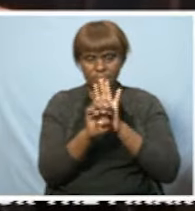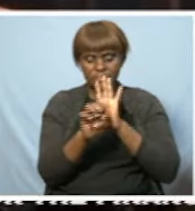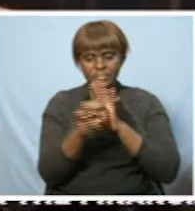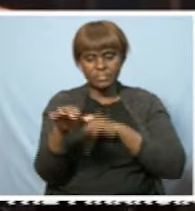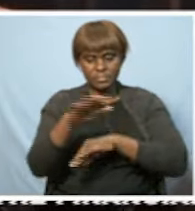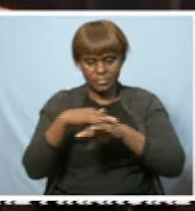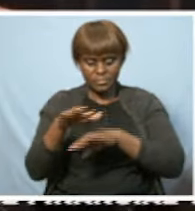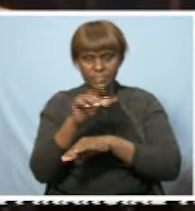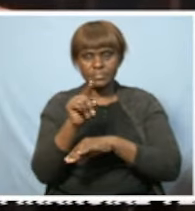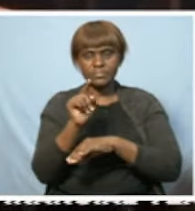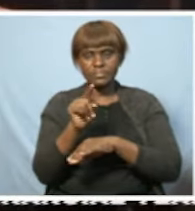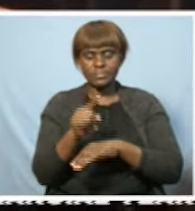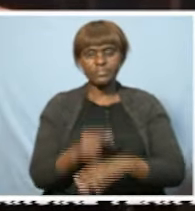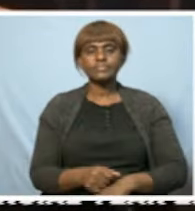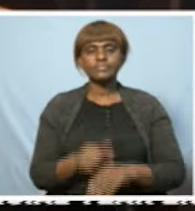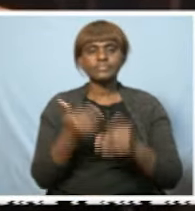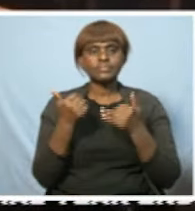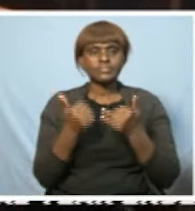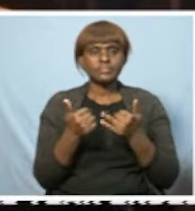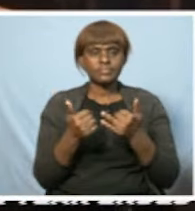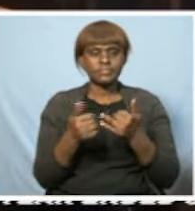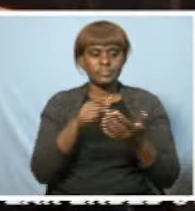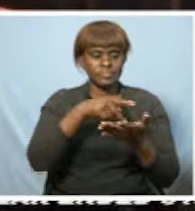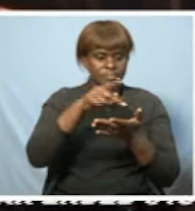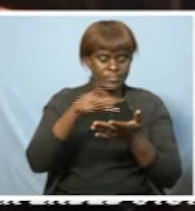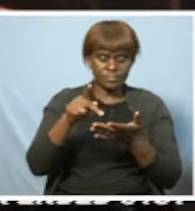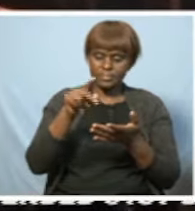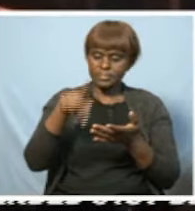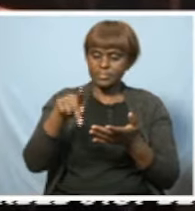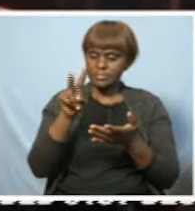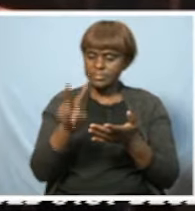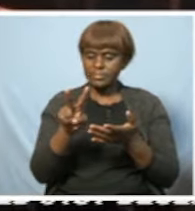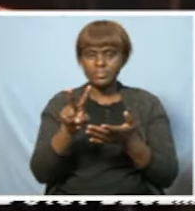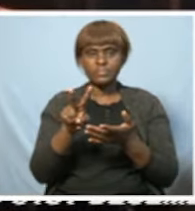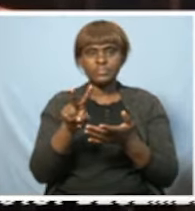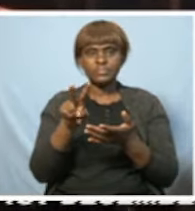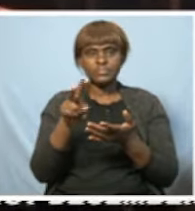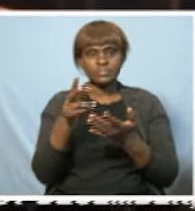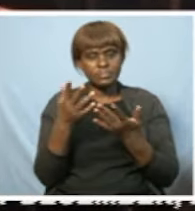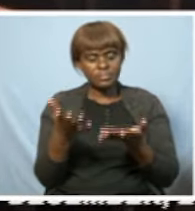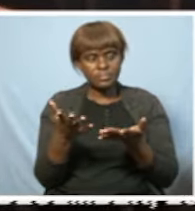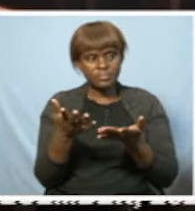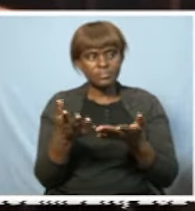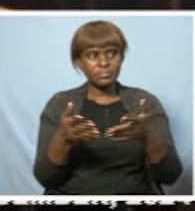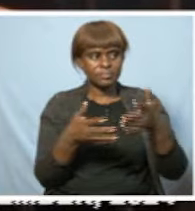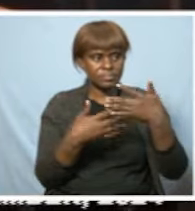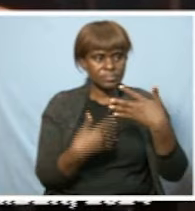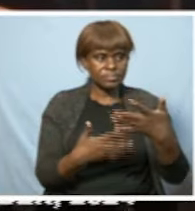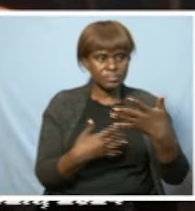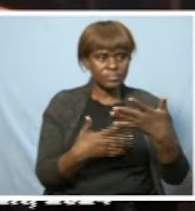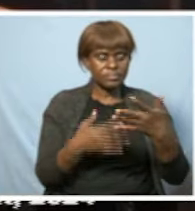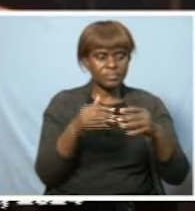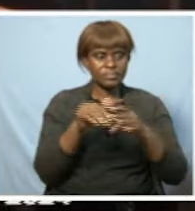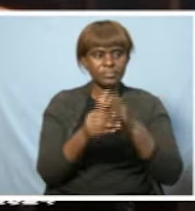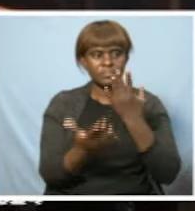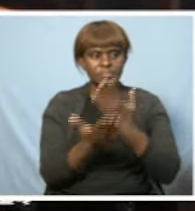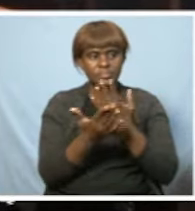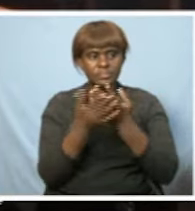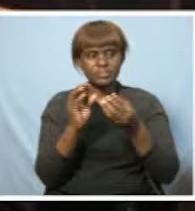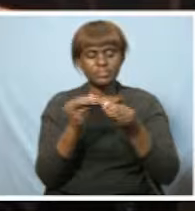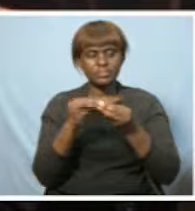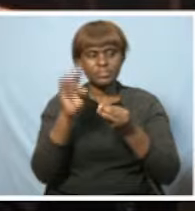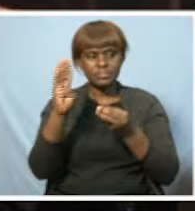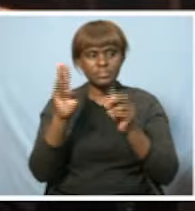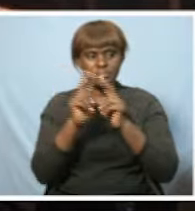4. The payment voucher is the middle paper, which is in Appendix B.